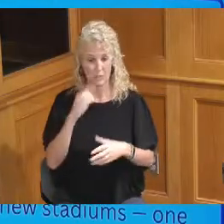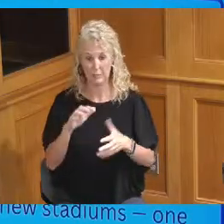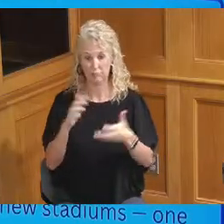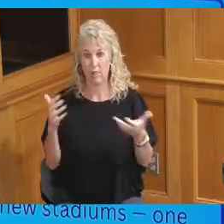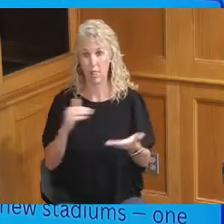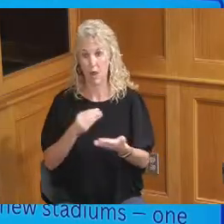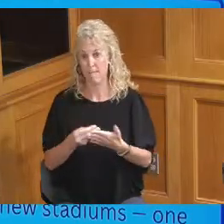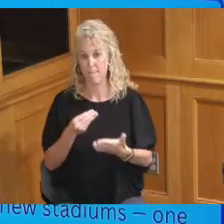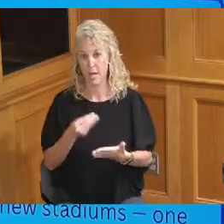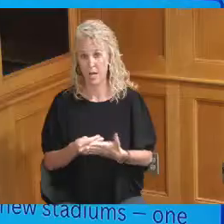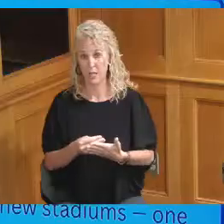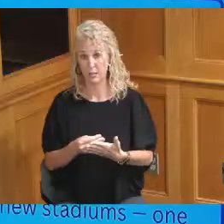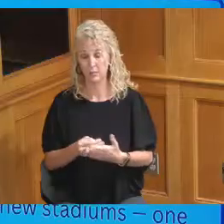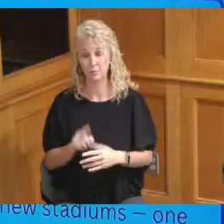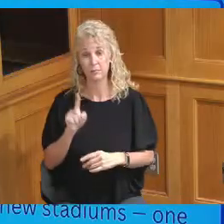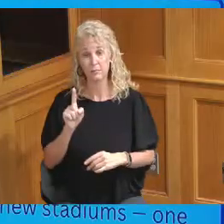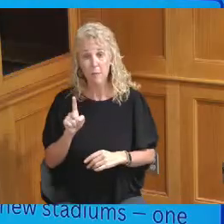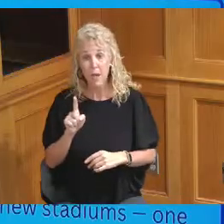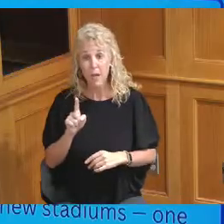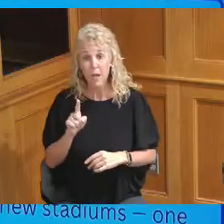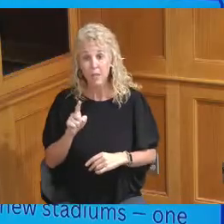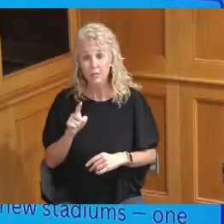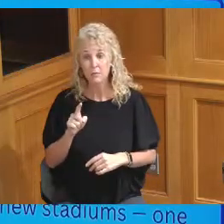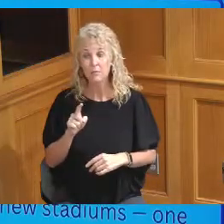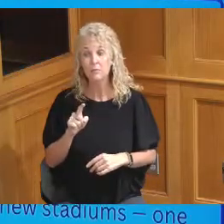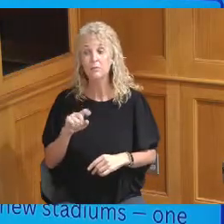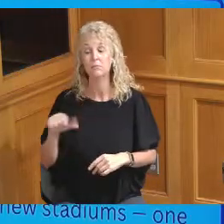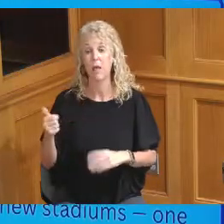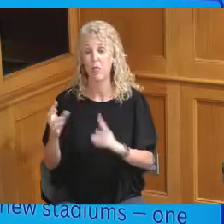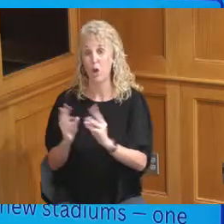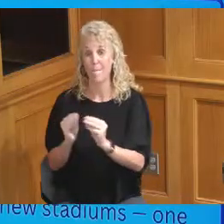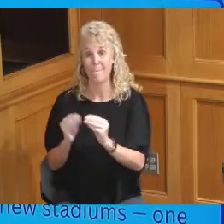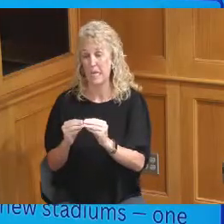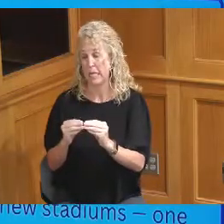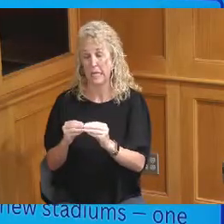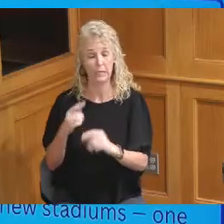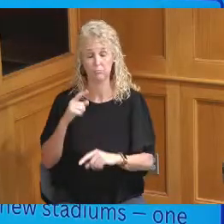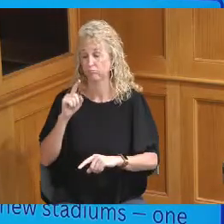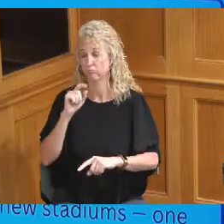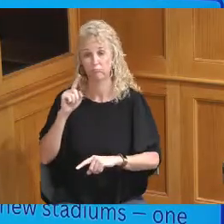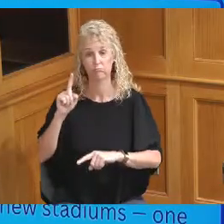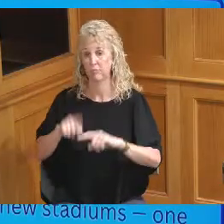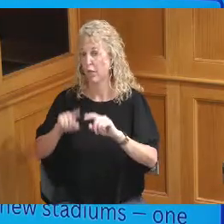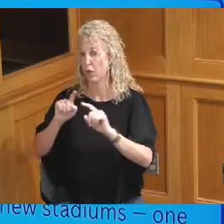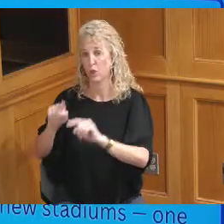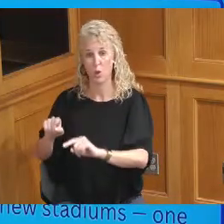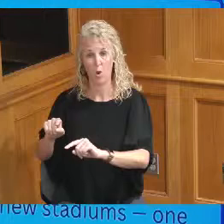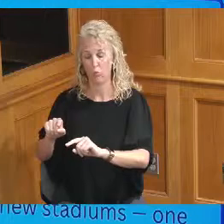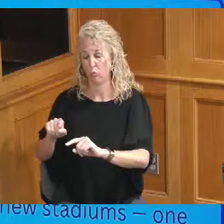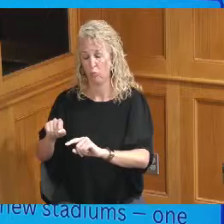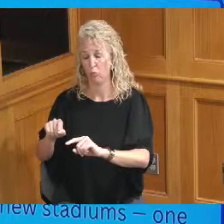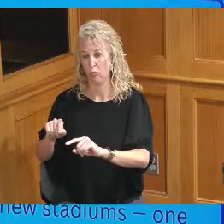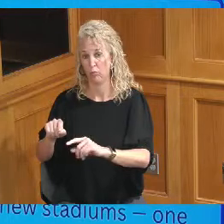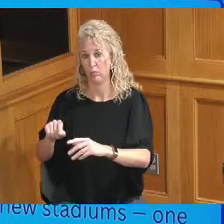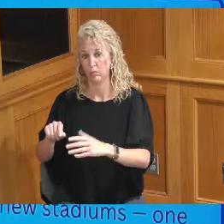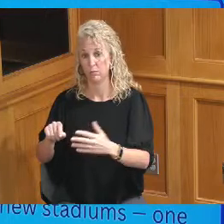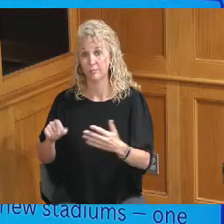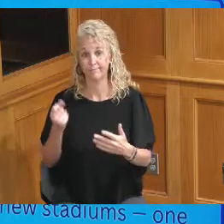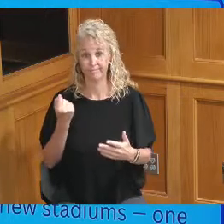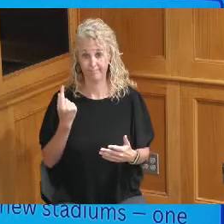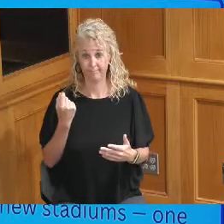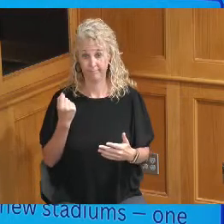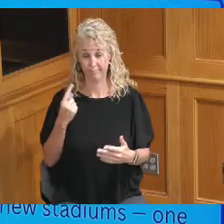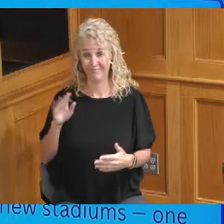everything, but then I wasn't there no more. All those other meetings I wasn't in, I don't know about. But let me say